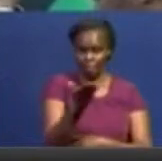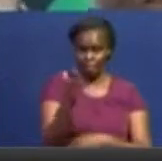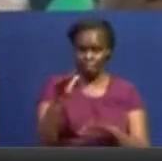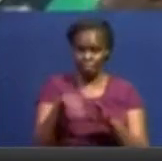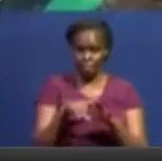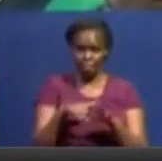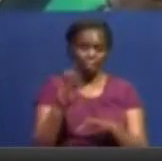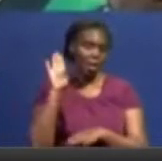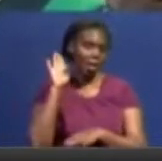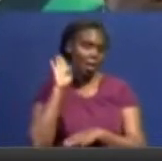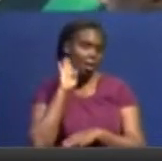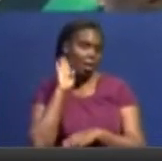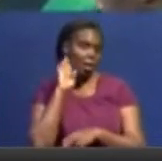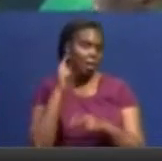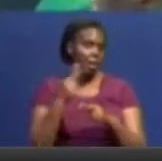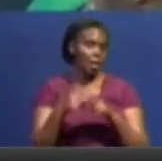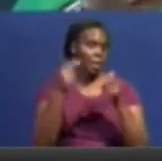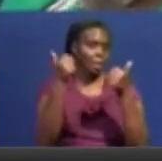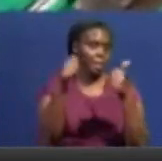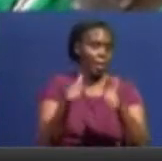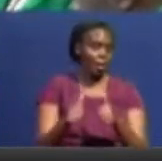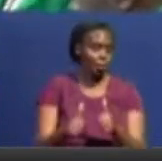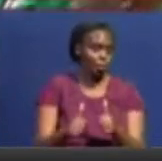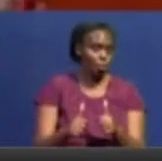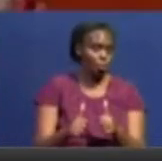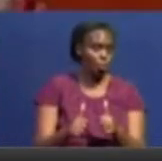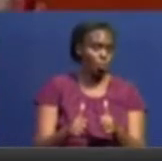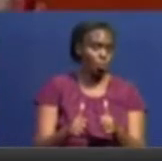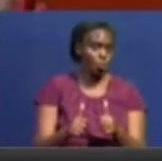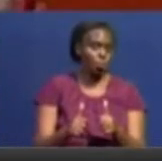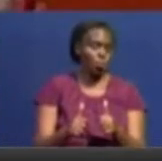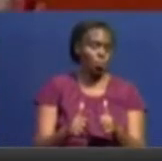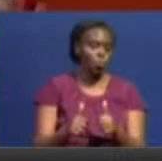has not had his or her name?